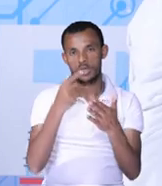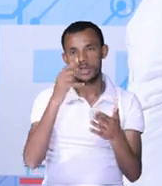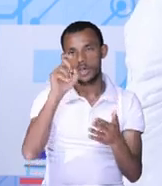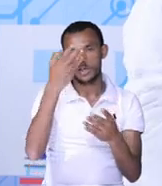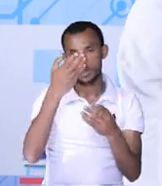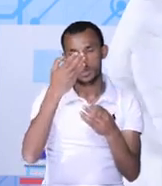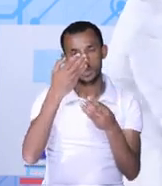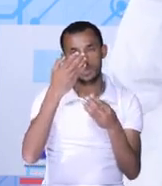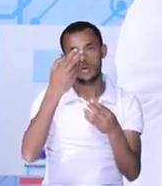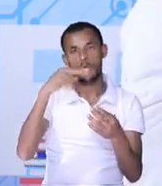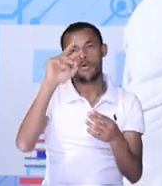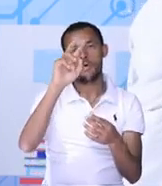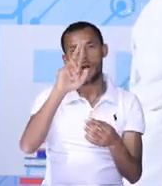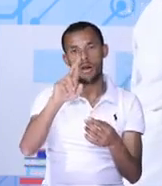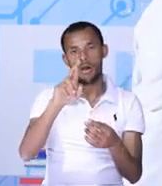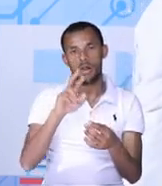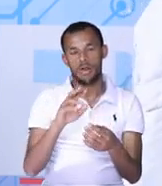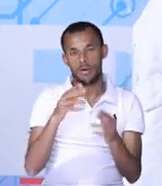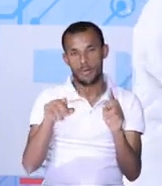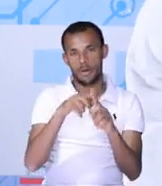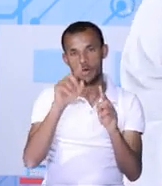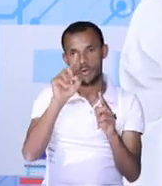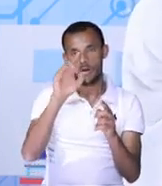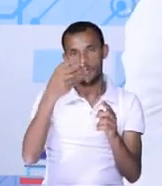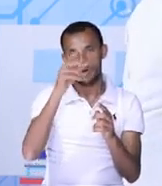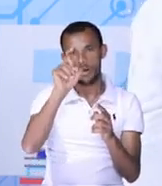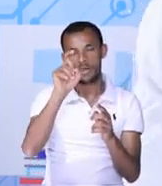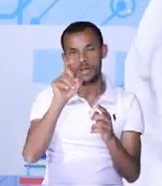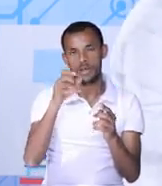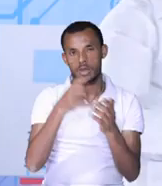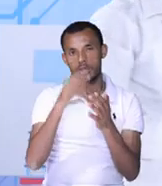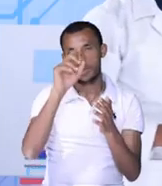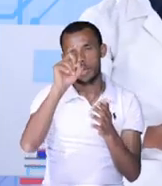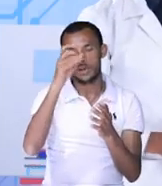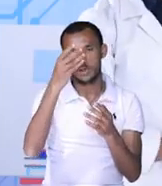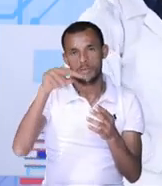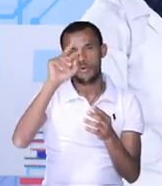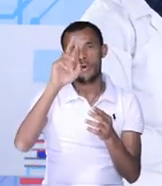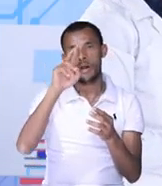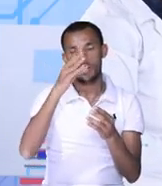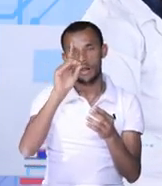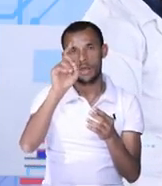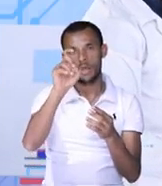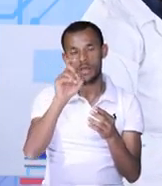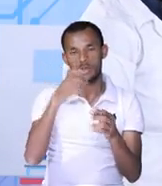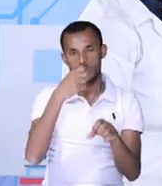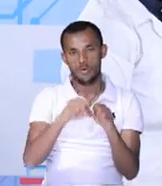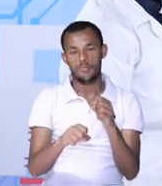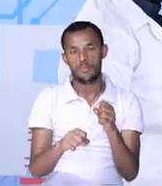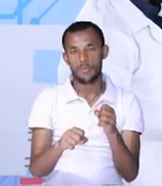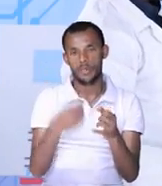power of r, x to the power of r, x to the power of r plus 1 over x is this x to the power of r dx.